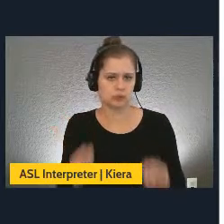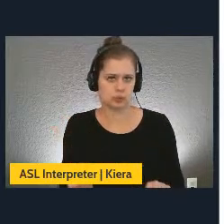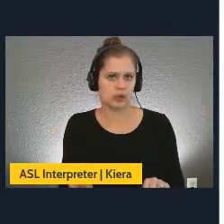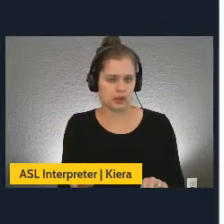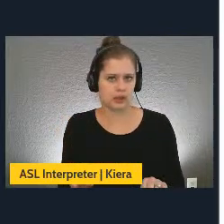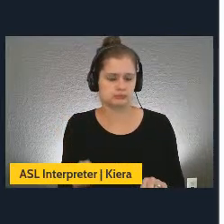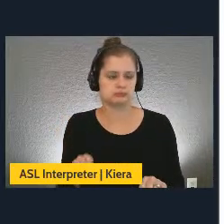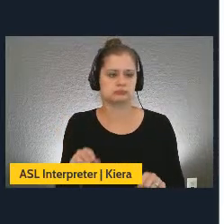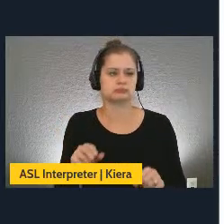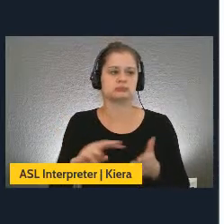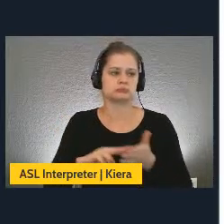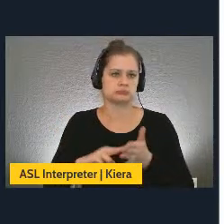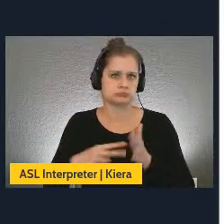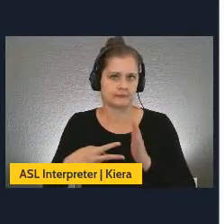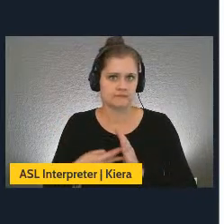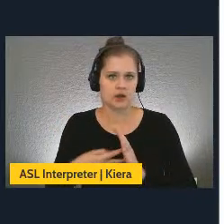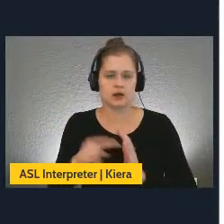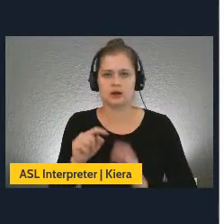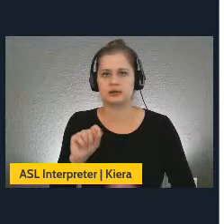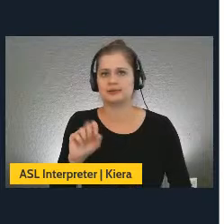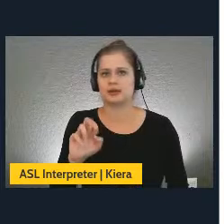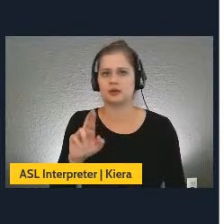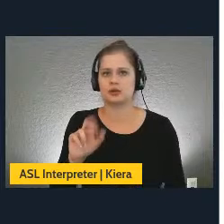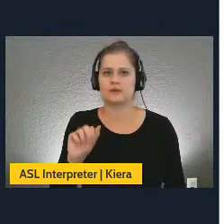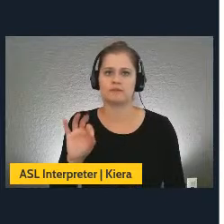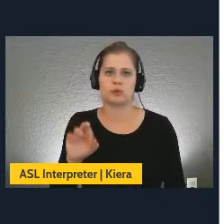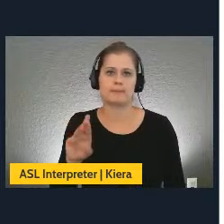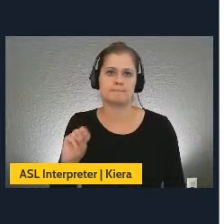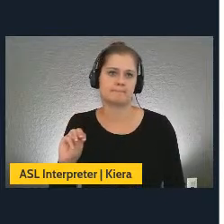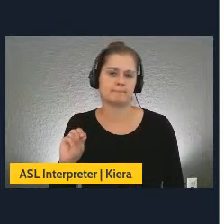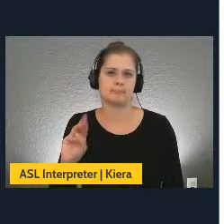and define Terraform modules out of your CDKtf code.